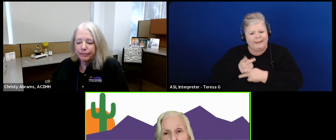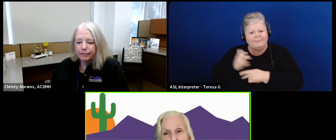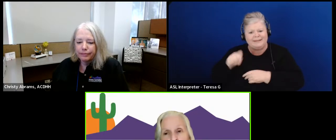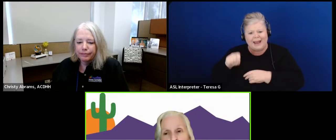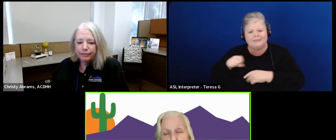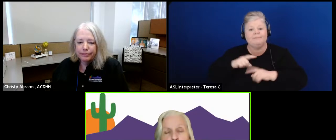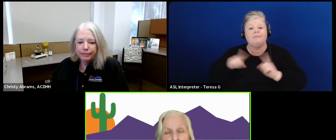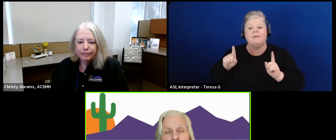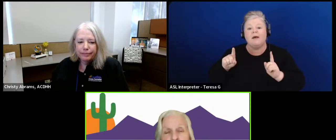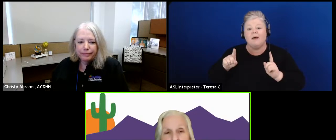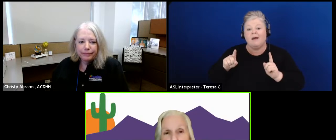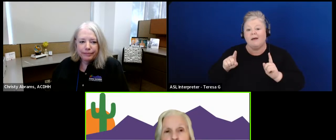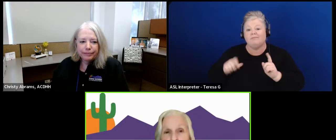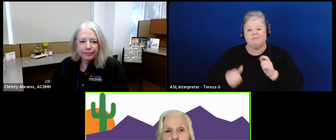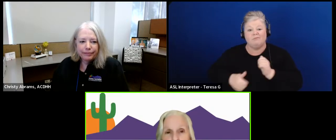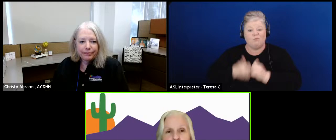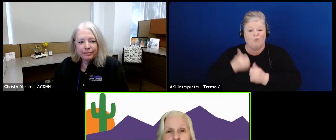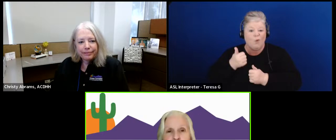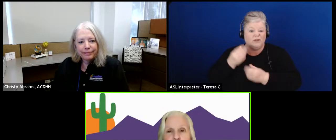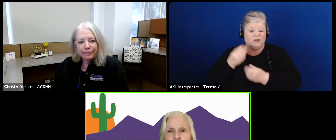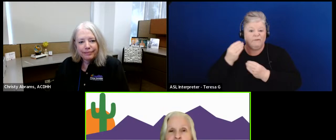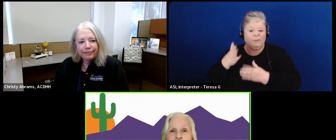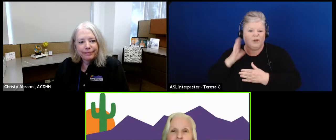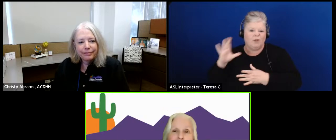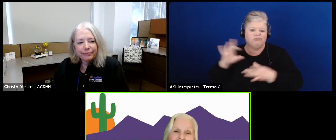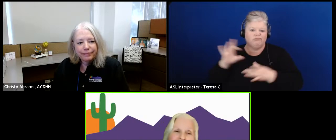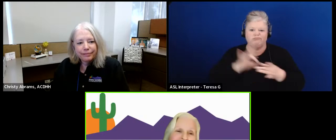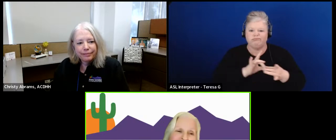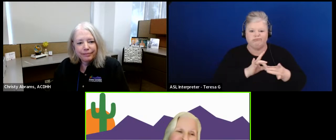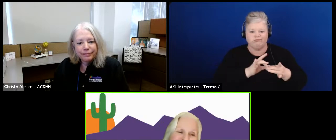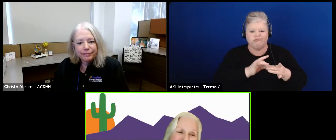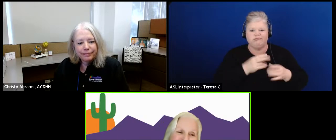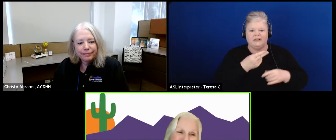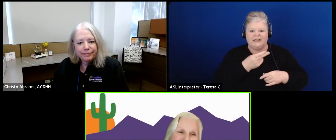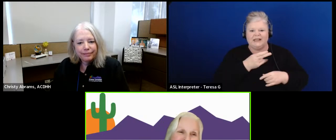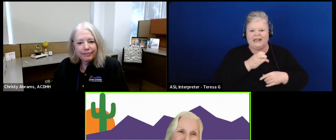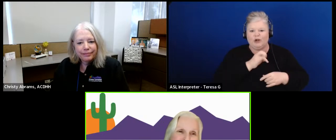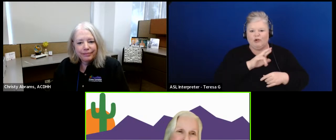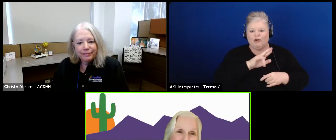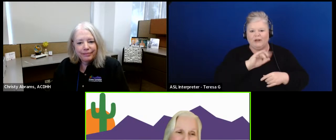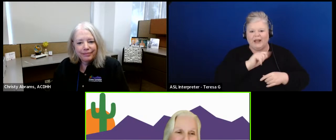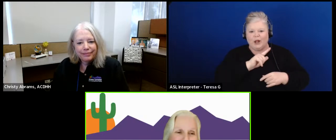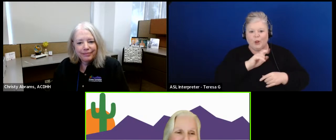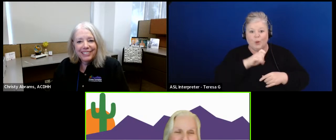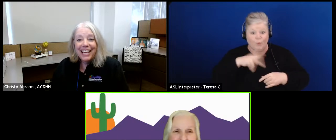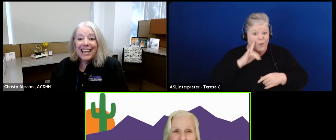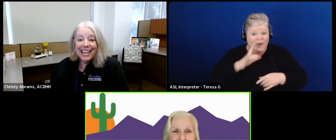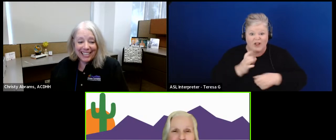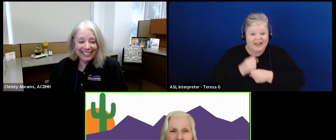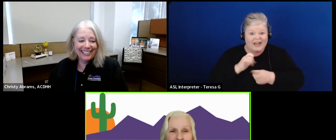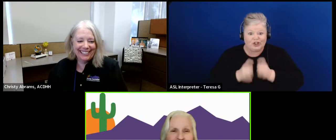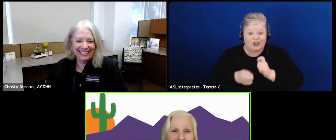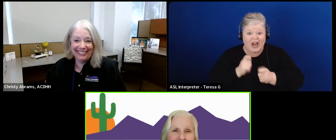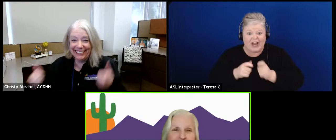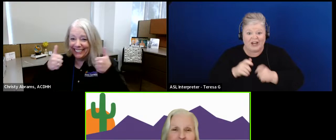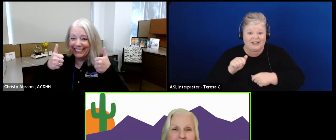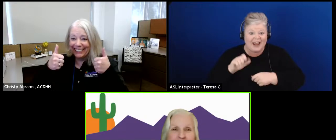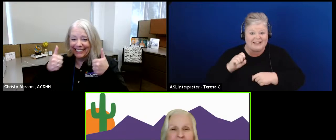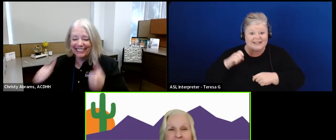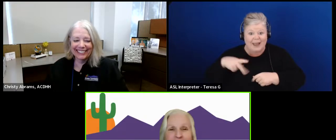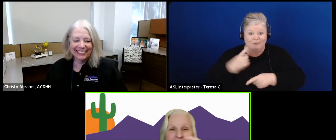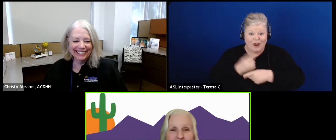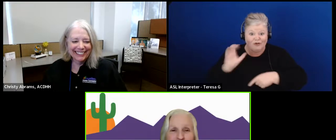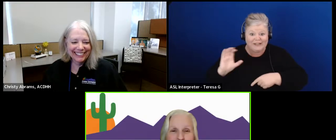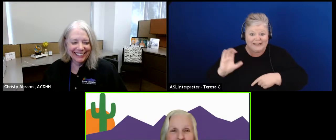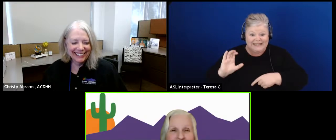will link back to Hearing Loop. So we will get that changed ASAP, right, Christy? Christy, who's learning to.